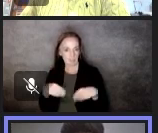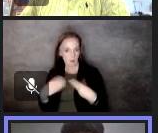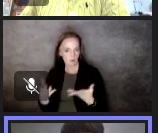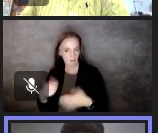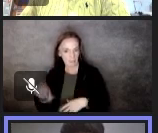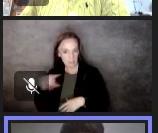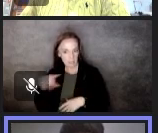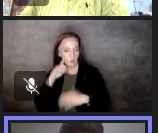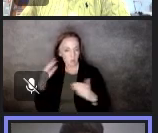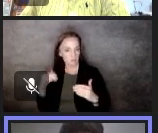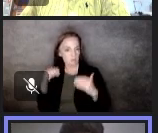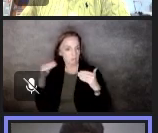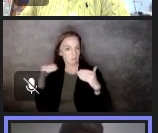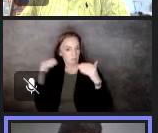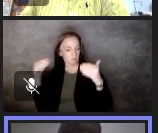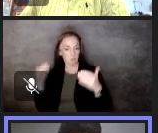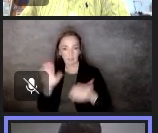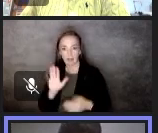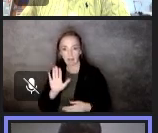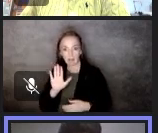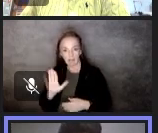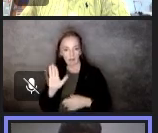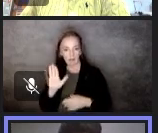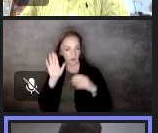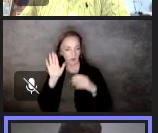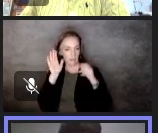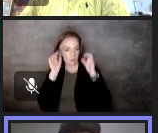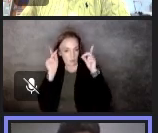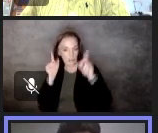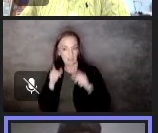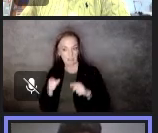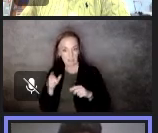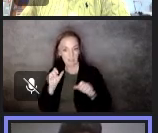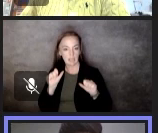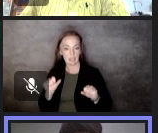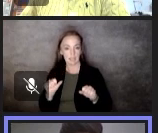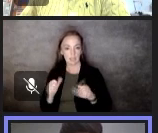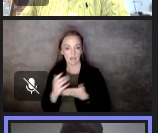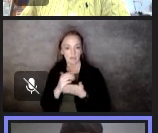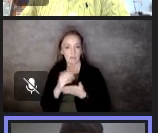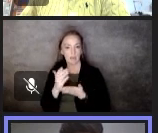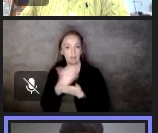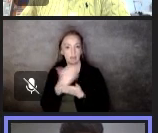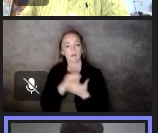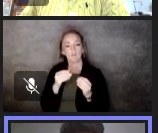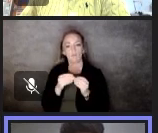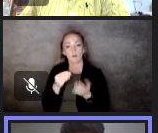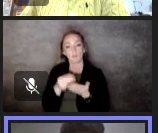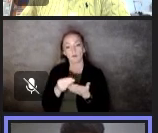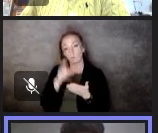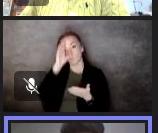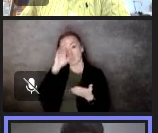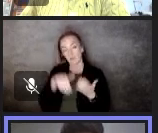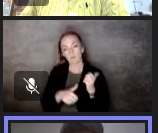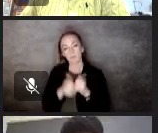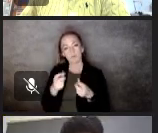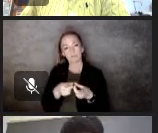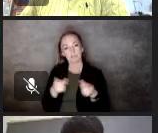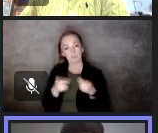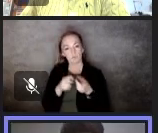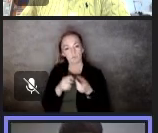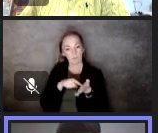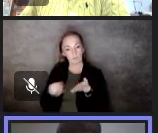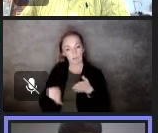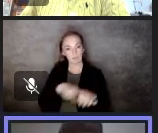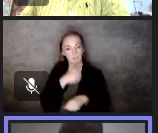advance in their education so they can make more money? Because we know that most districts pay based on